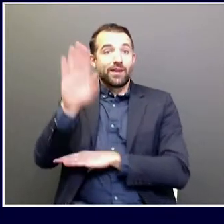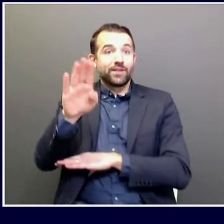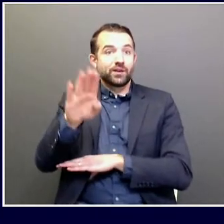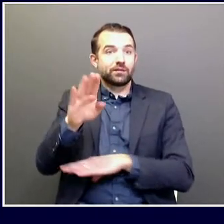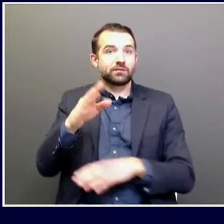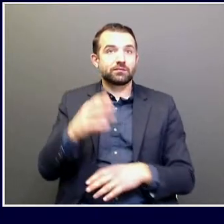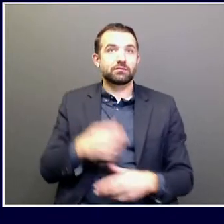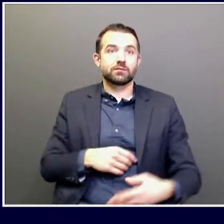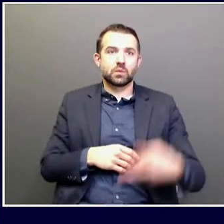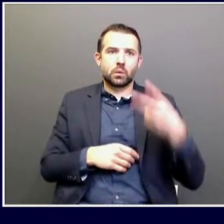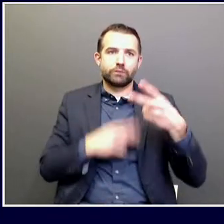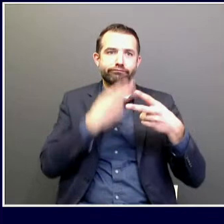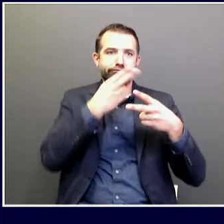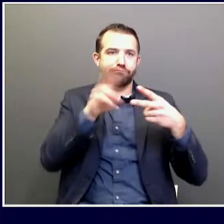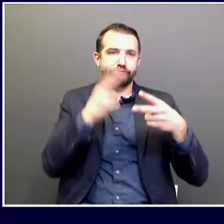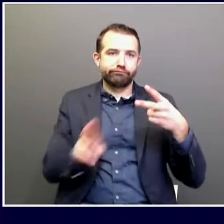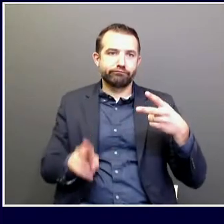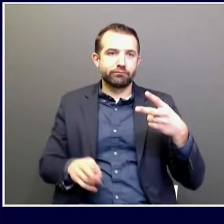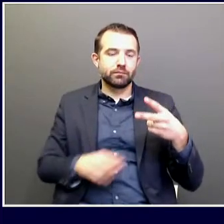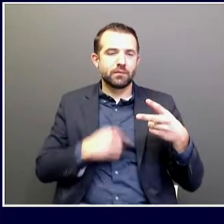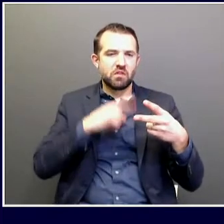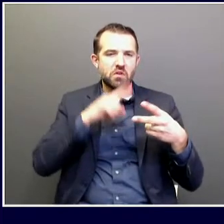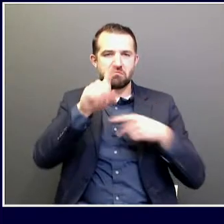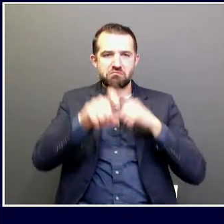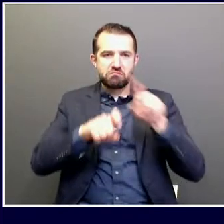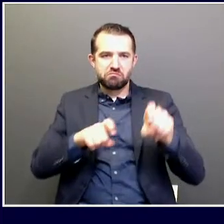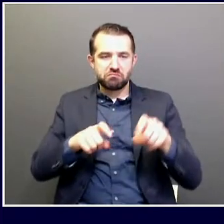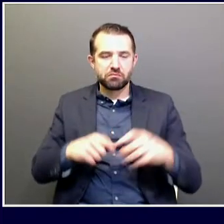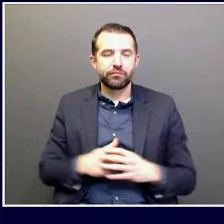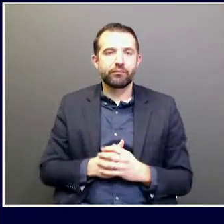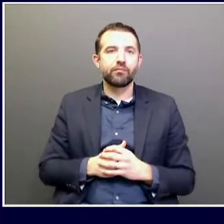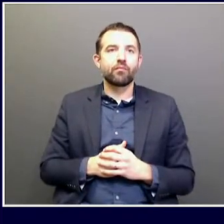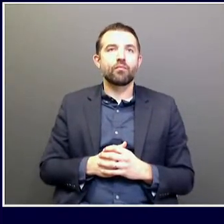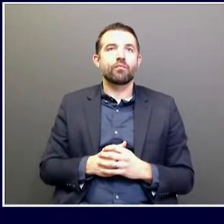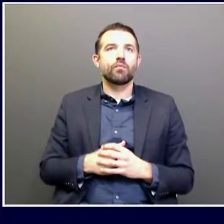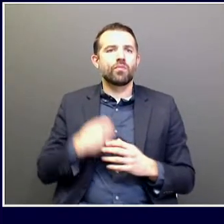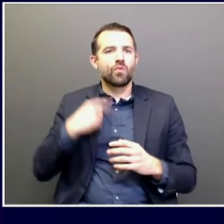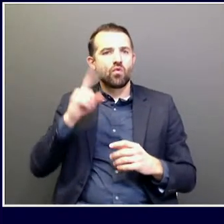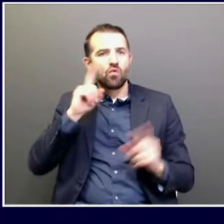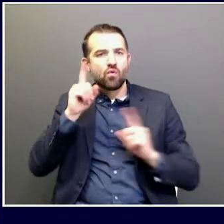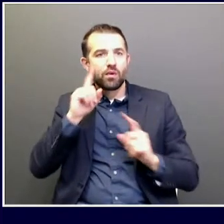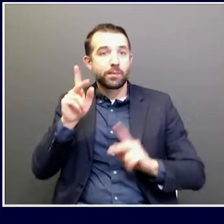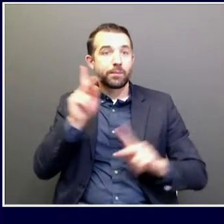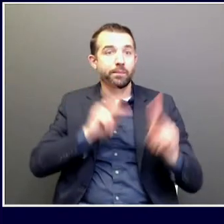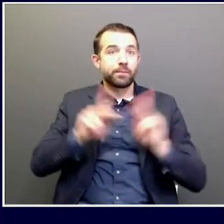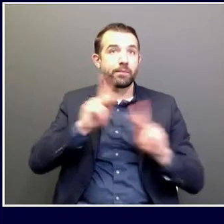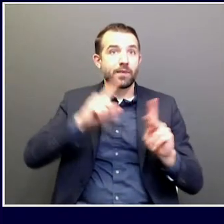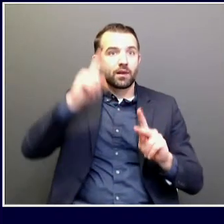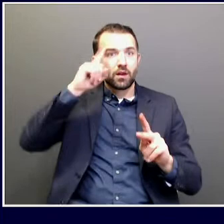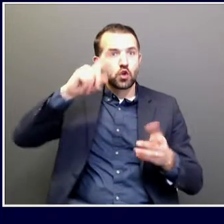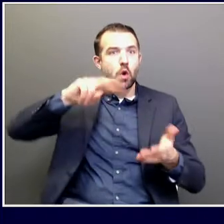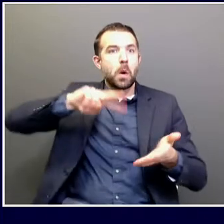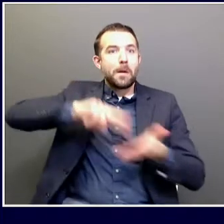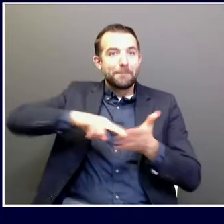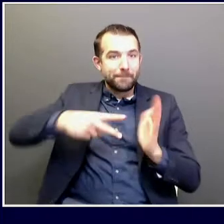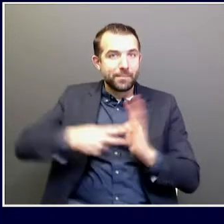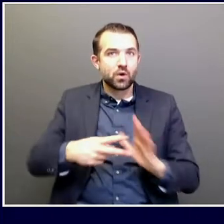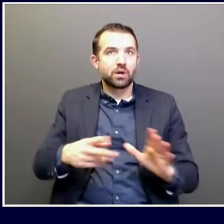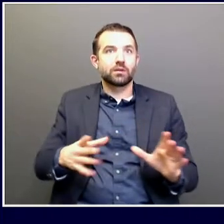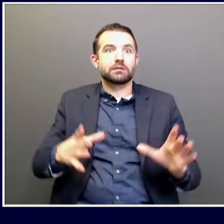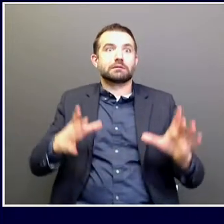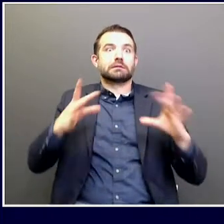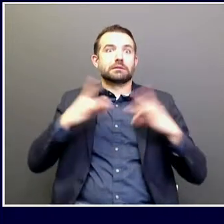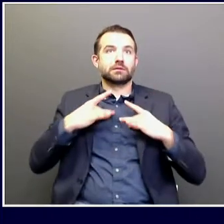questions. So the first question is, we've heard reports of people purposely getting infected at COVID parties in order to build